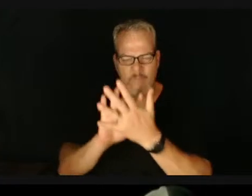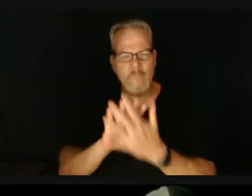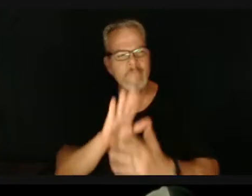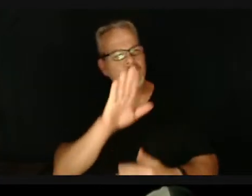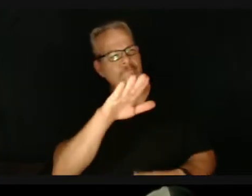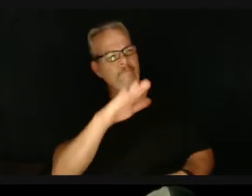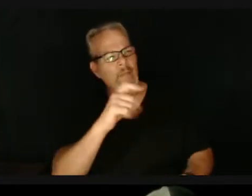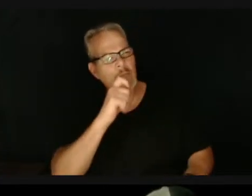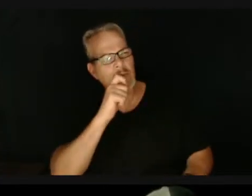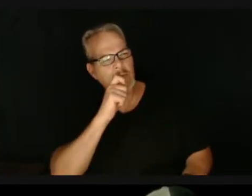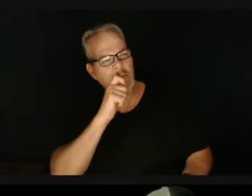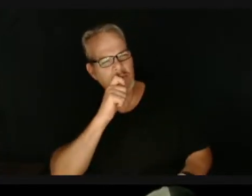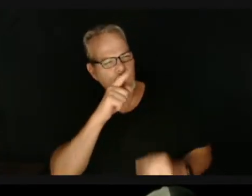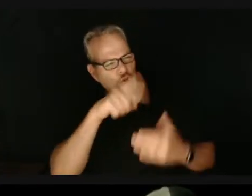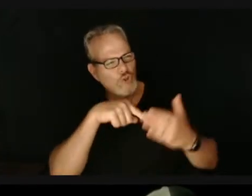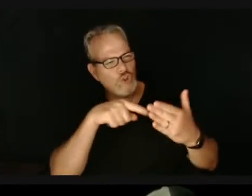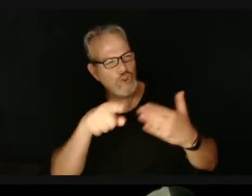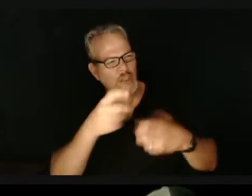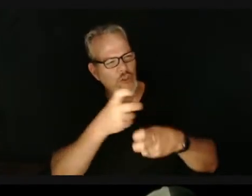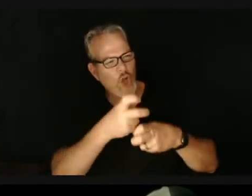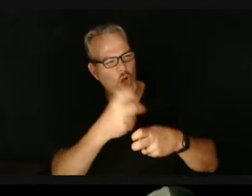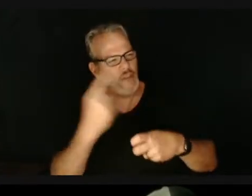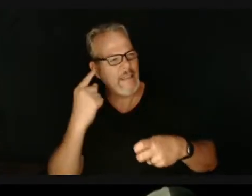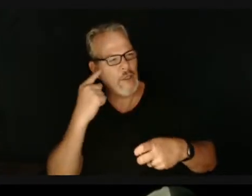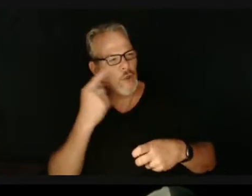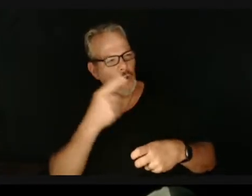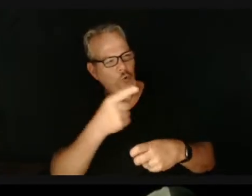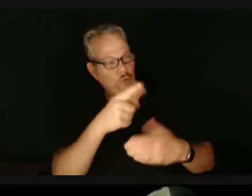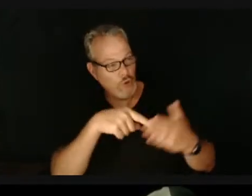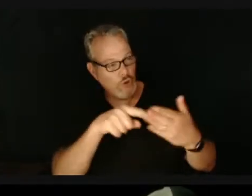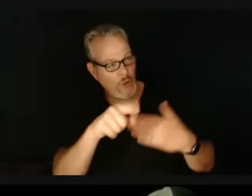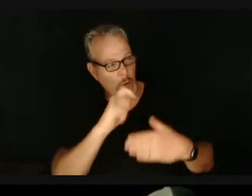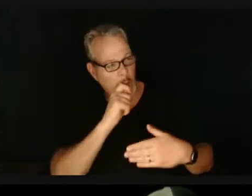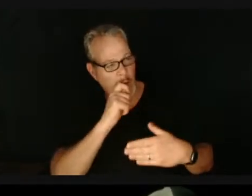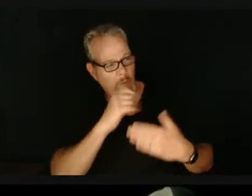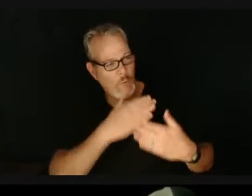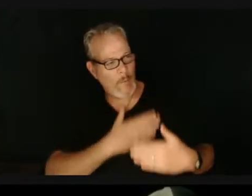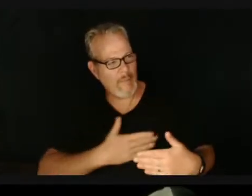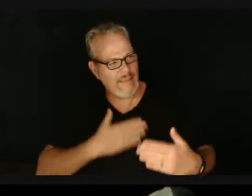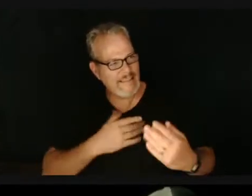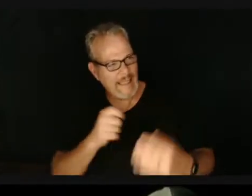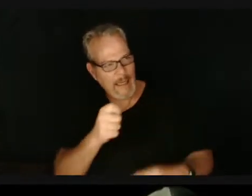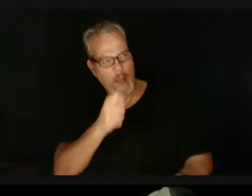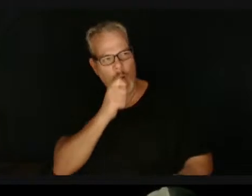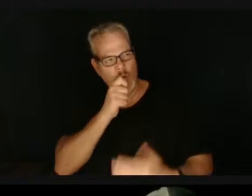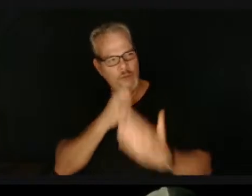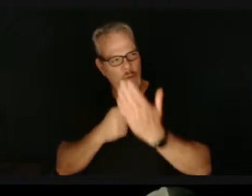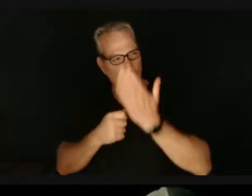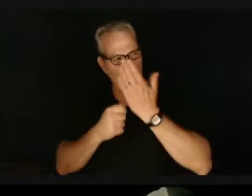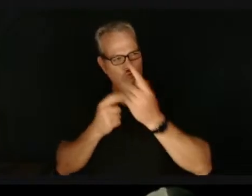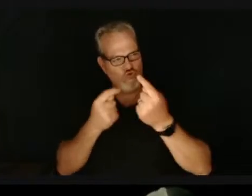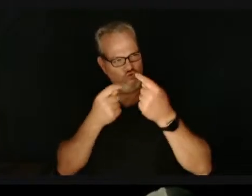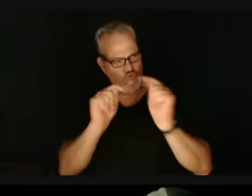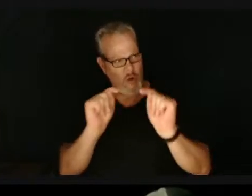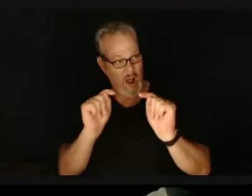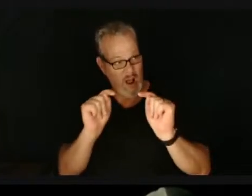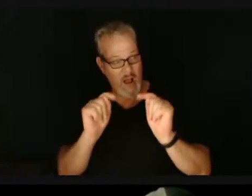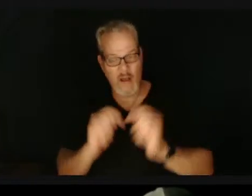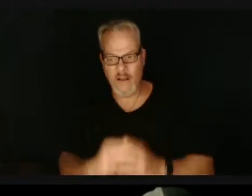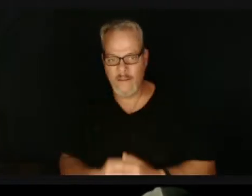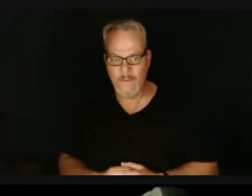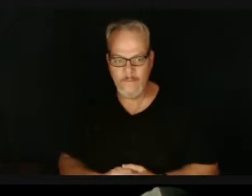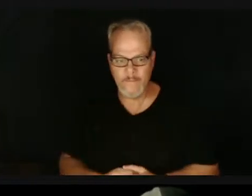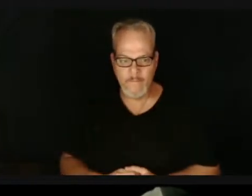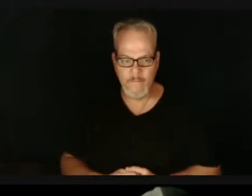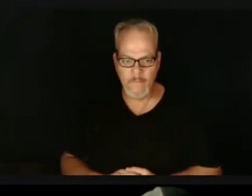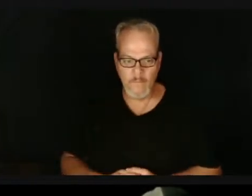your microphone? It just went really wonky. Like, get closer to it. Try that to start.